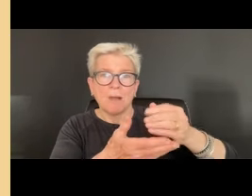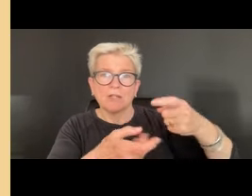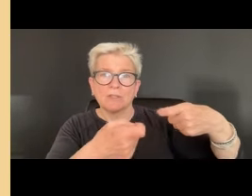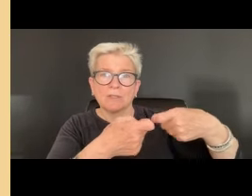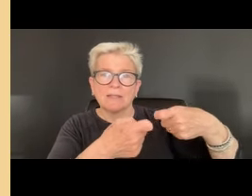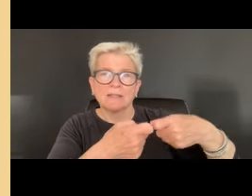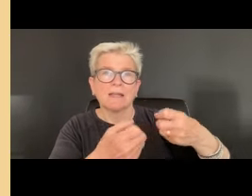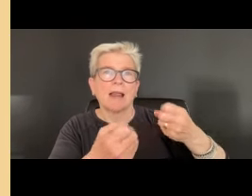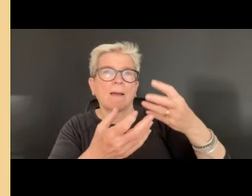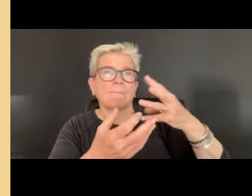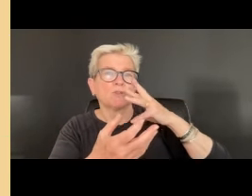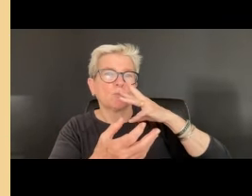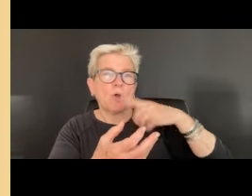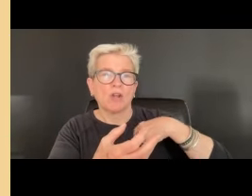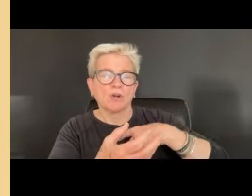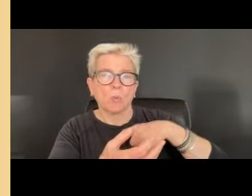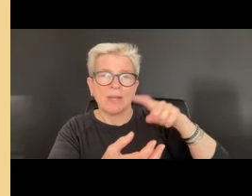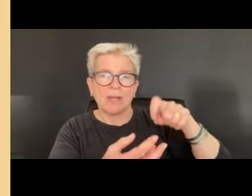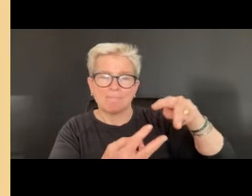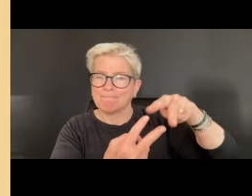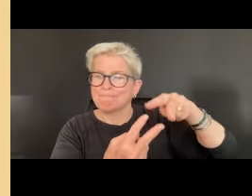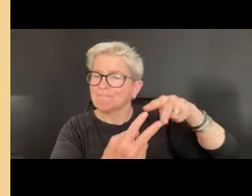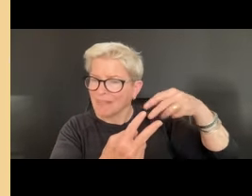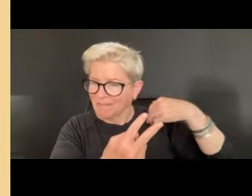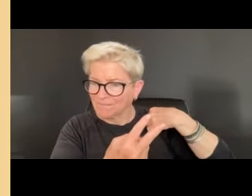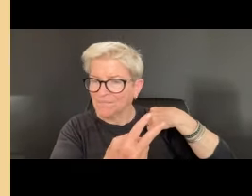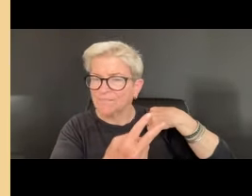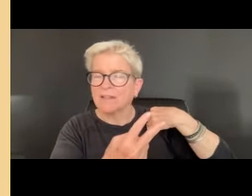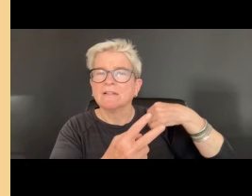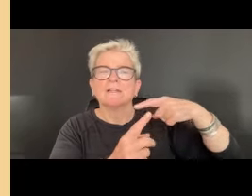water we need, as well as